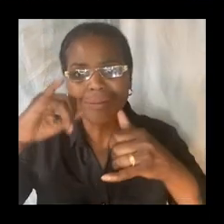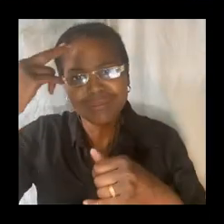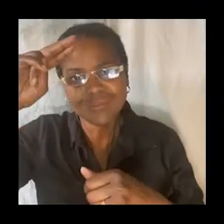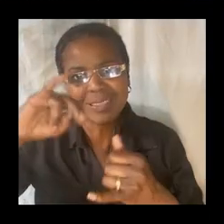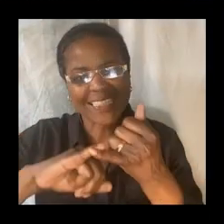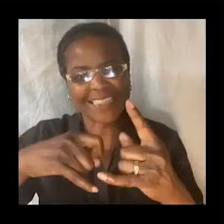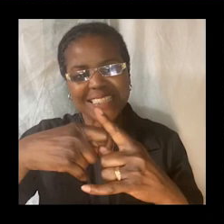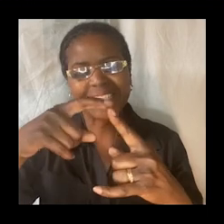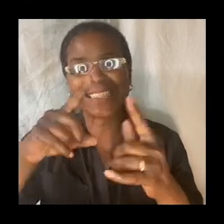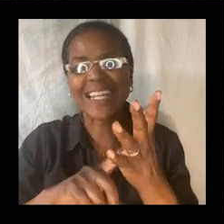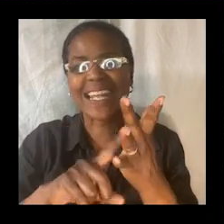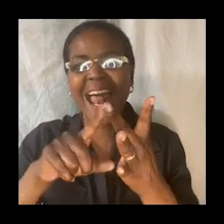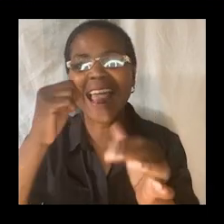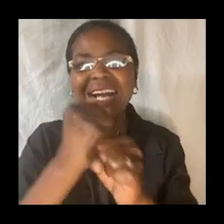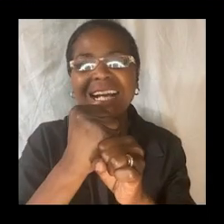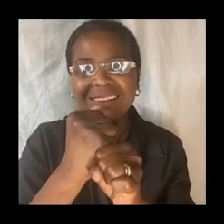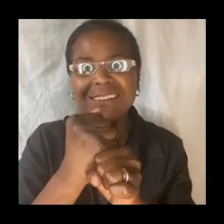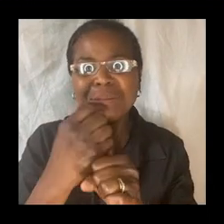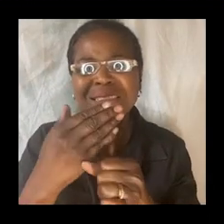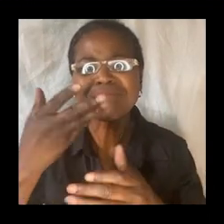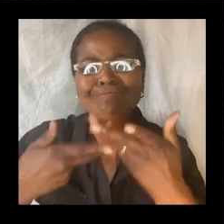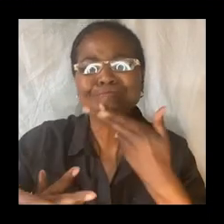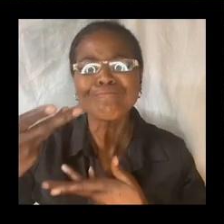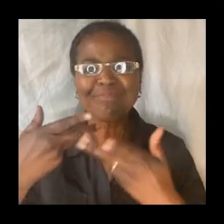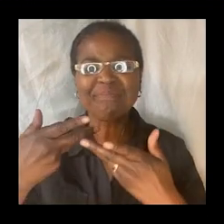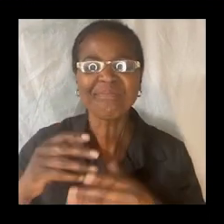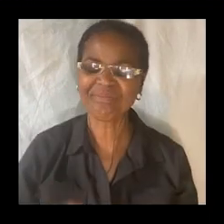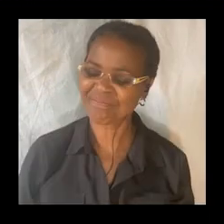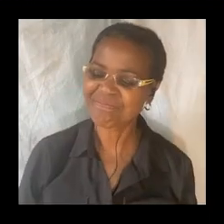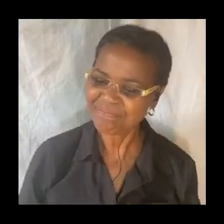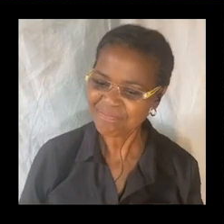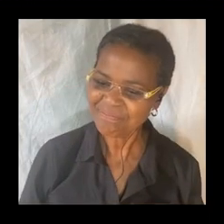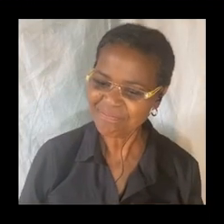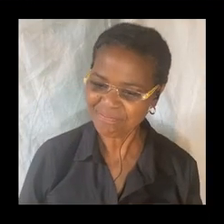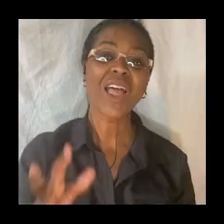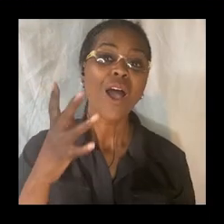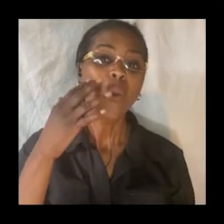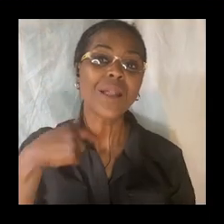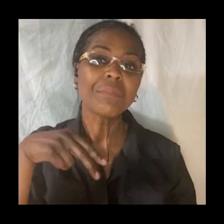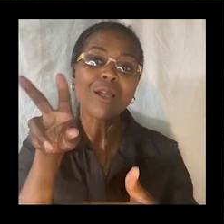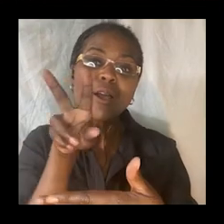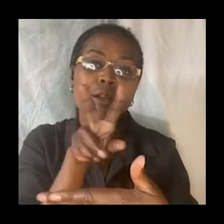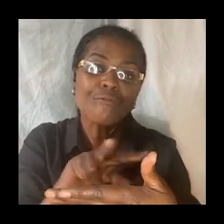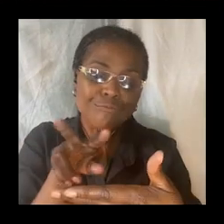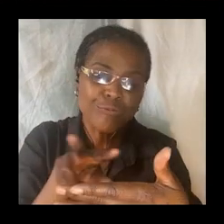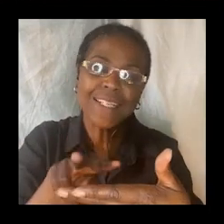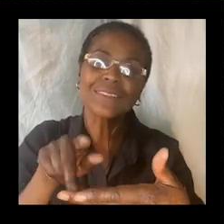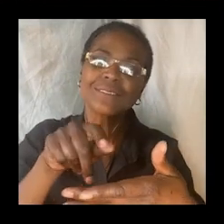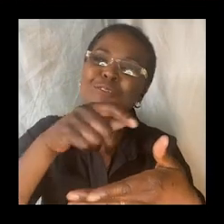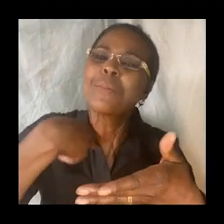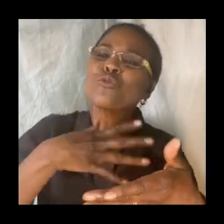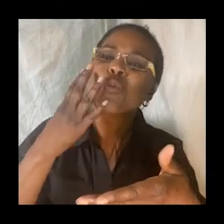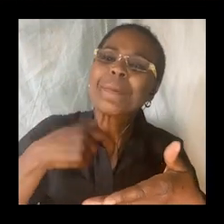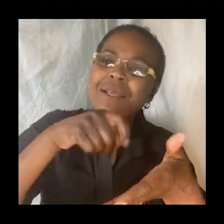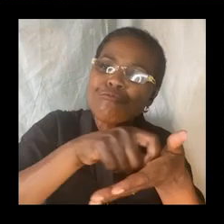Skellig? Yeah, when I was writing it, you know, in many ways, the story takes place in Michael's head. And when I was writing the story, I